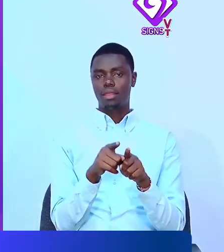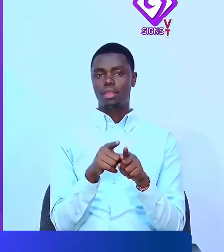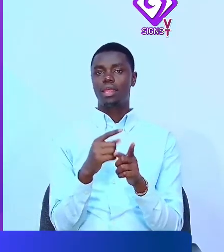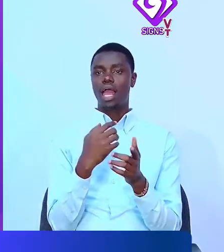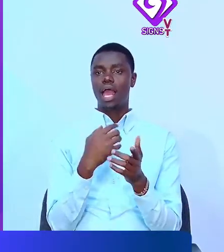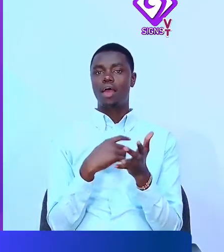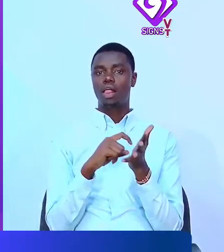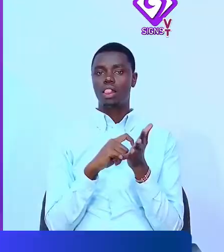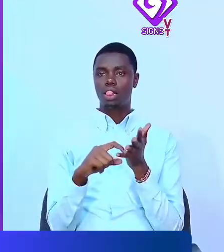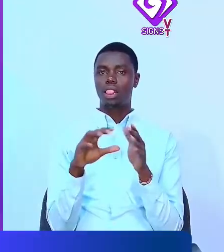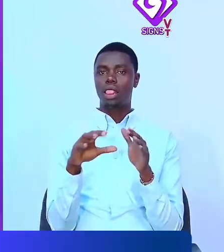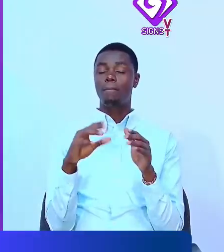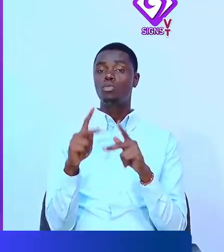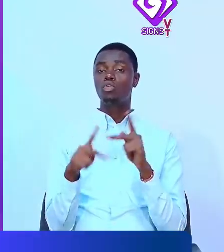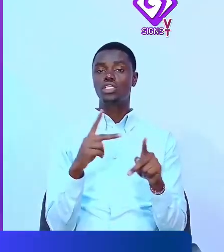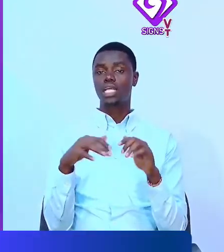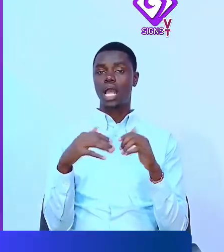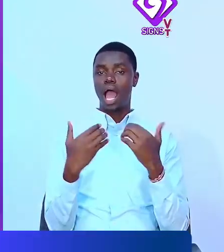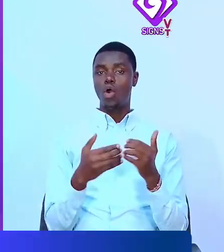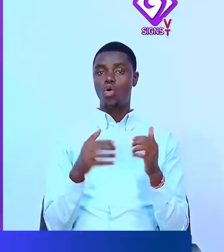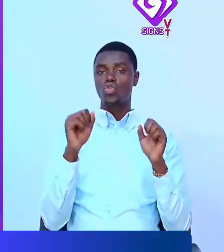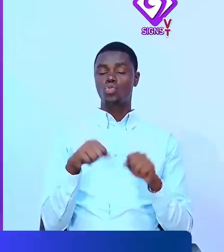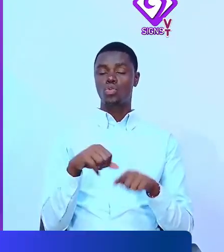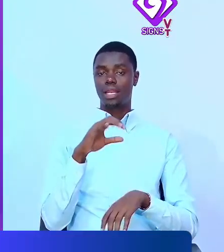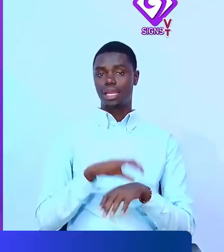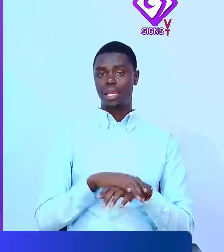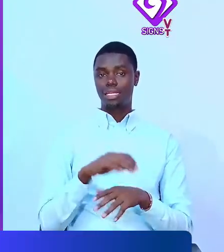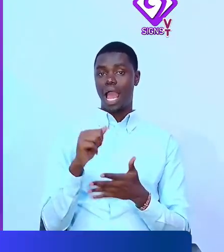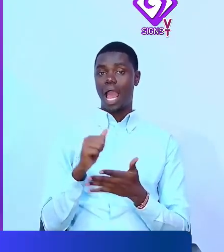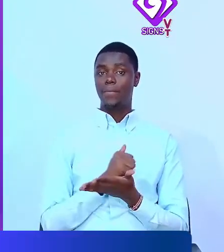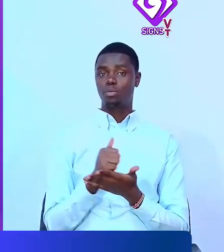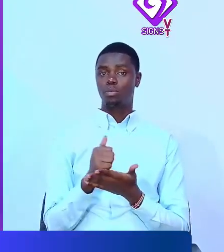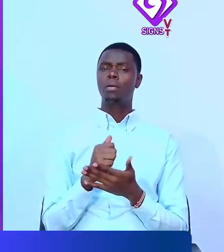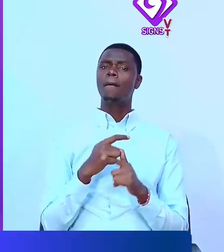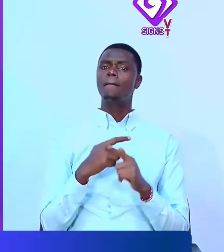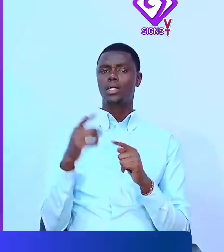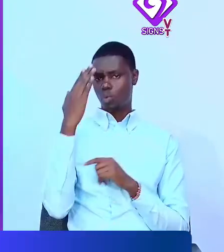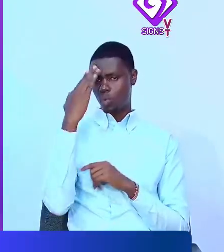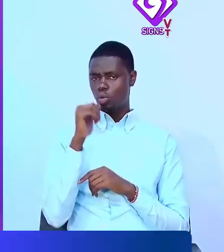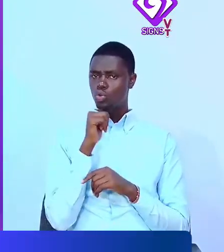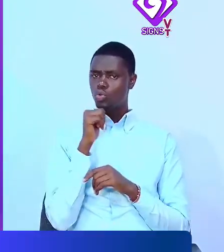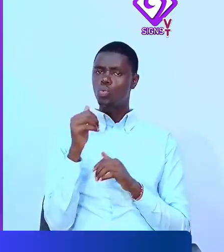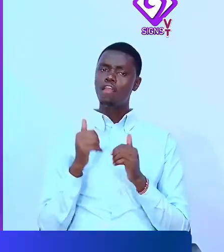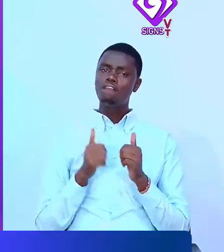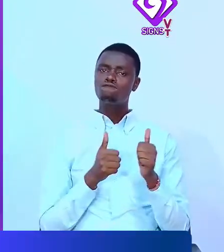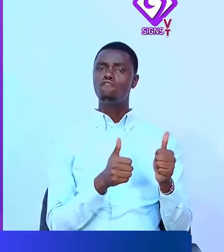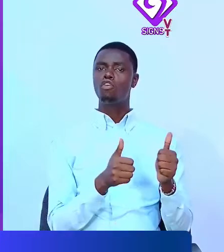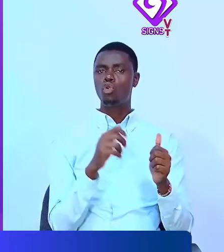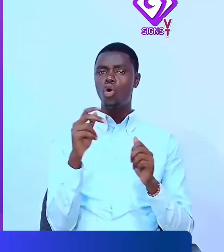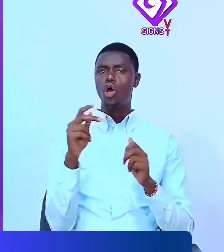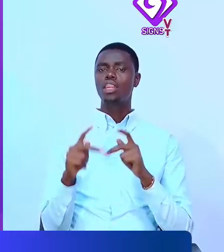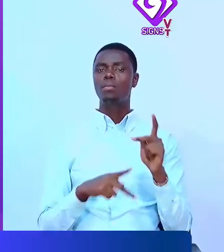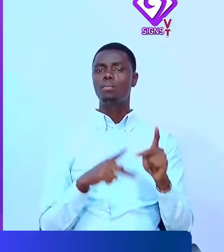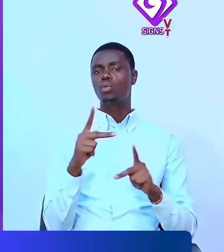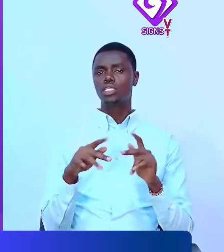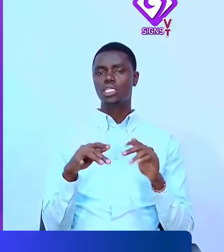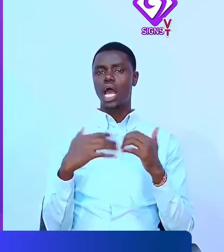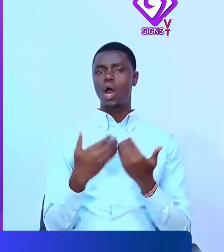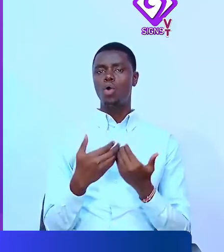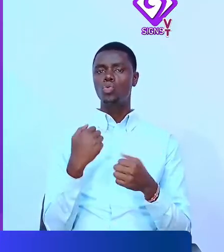anyone can get a passport. Even you can get an American passport if you want. Yes. But why don't we follow the process? How do we make